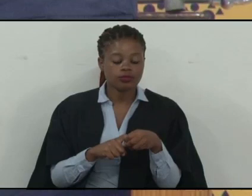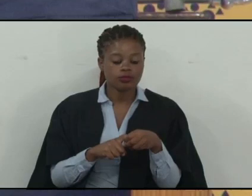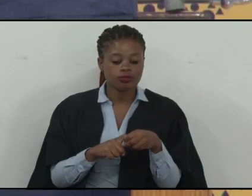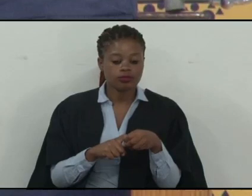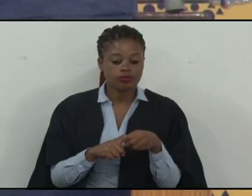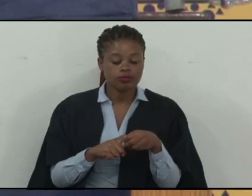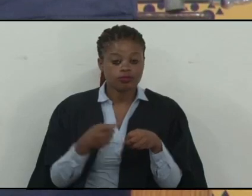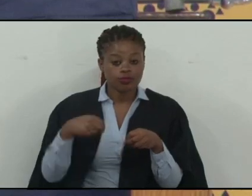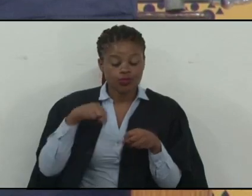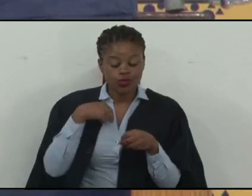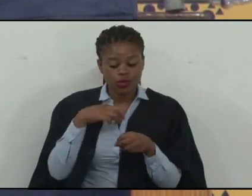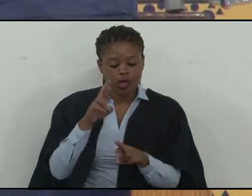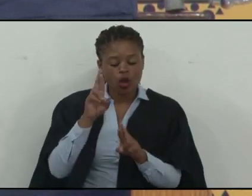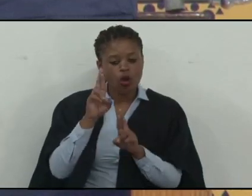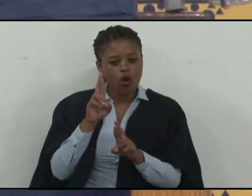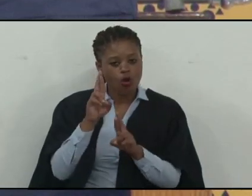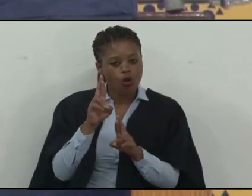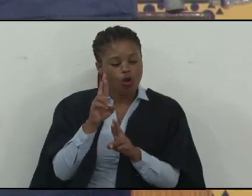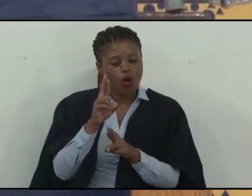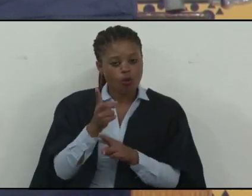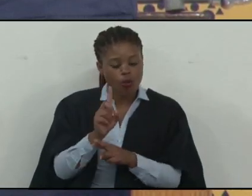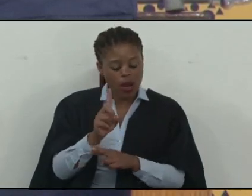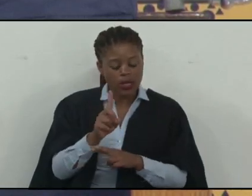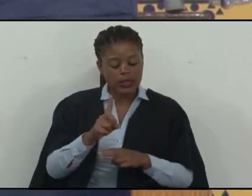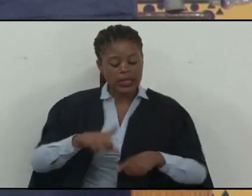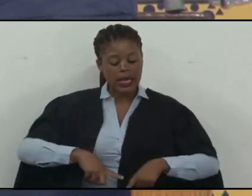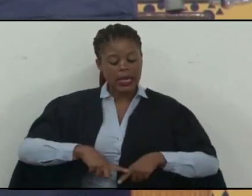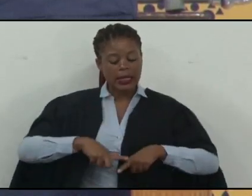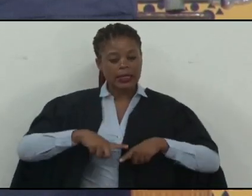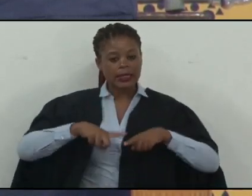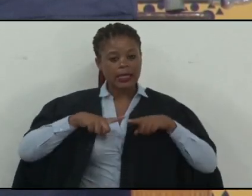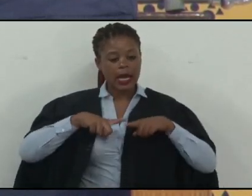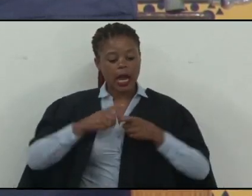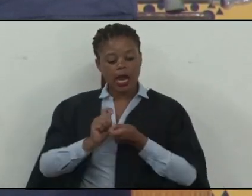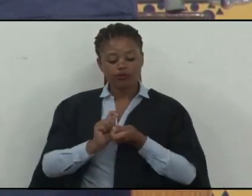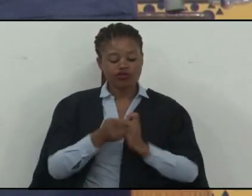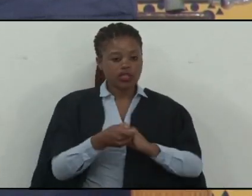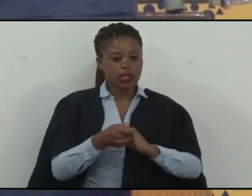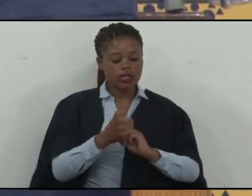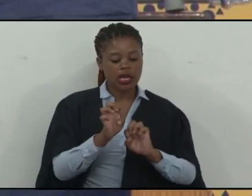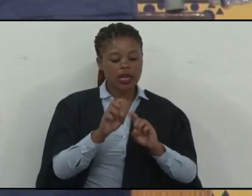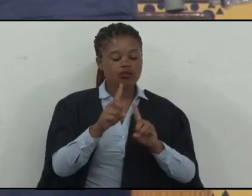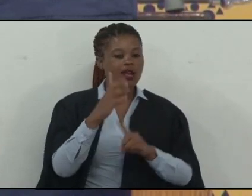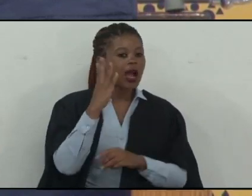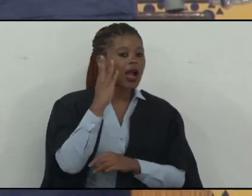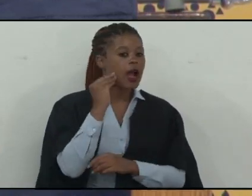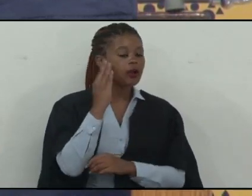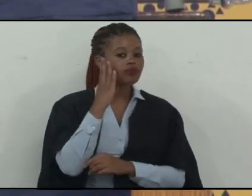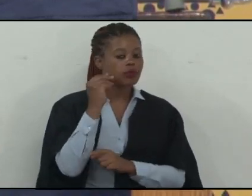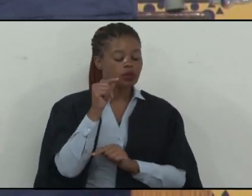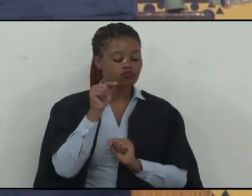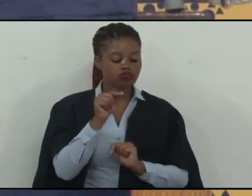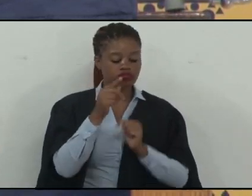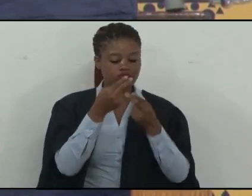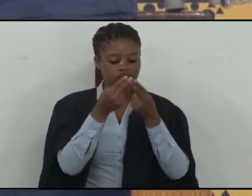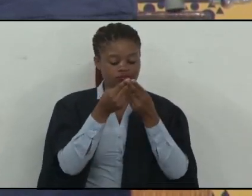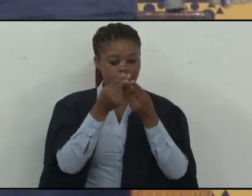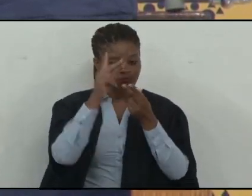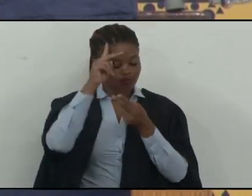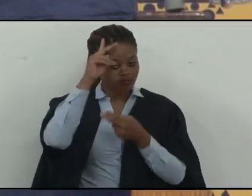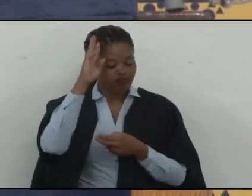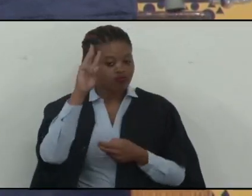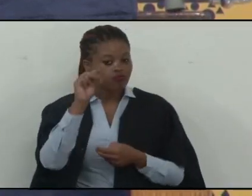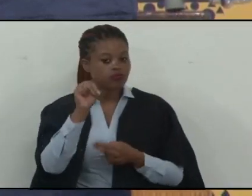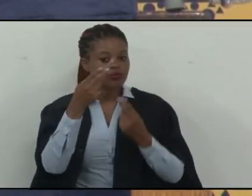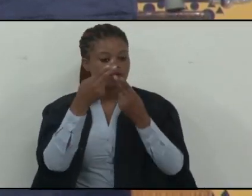Throughout what we hope has been a life-changing educational experience at Nelson Mandela University,